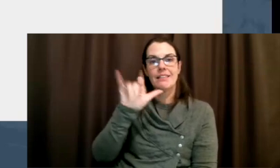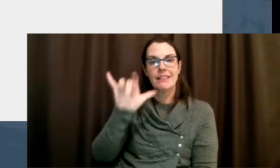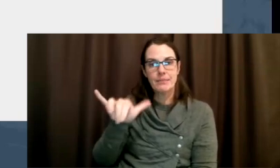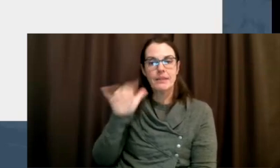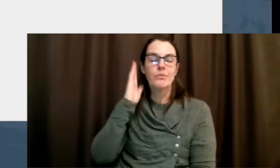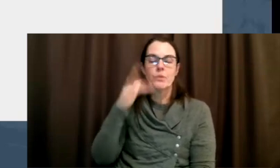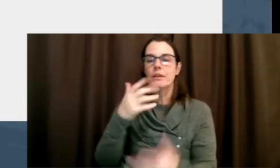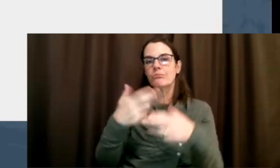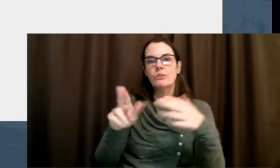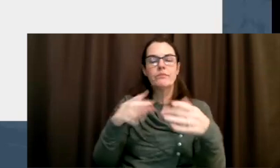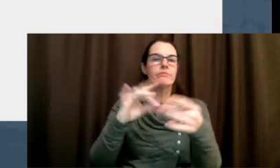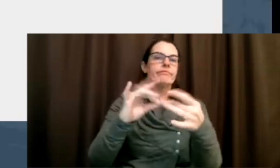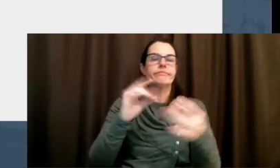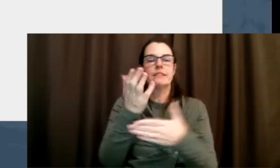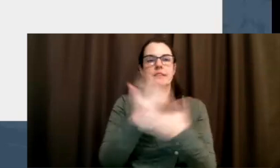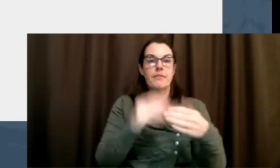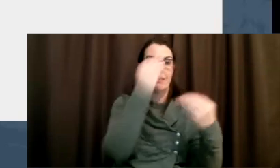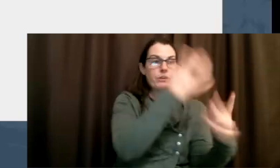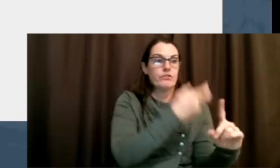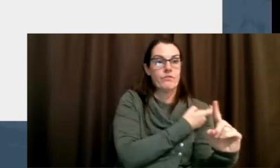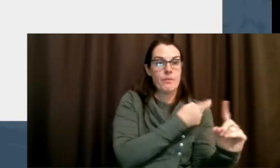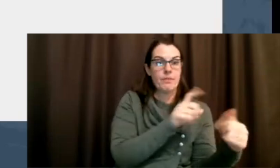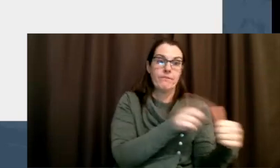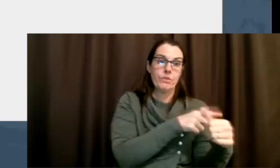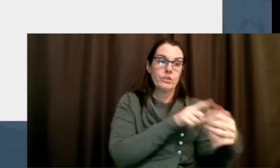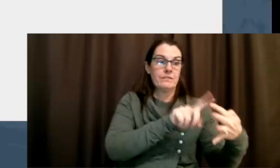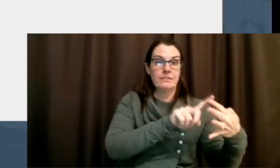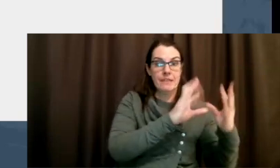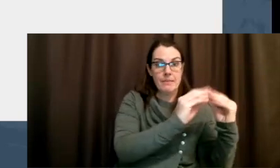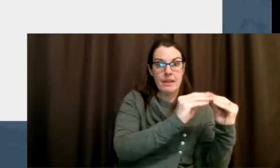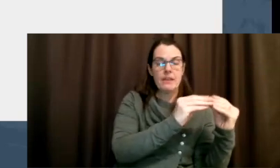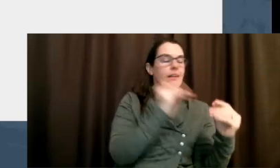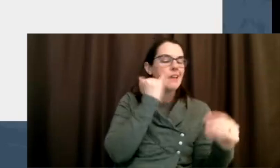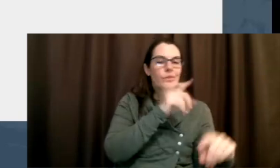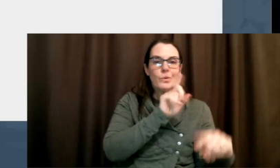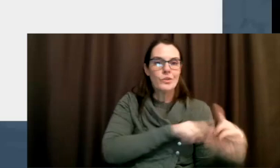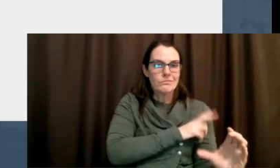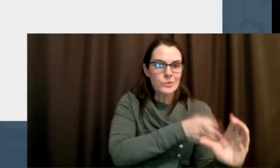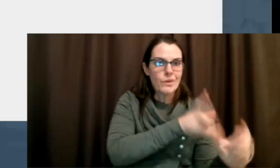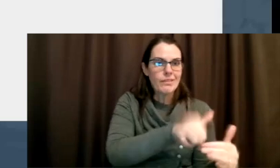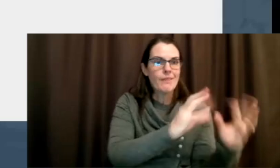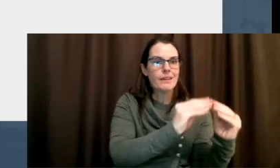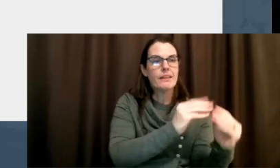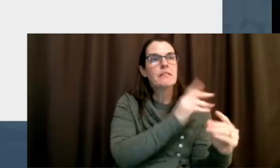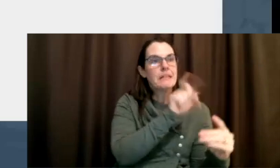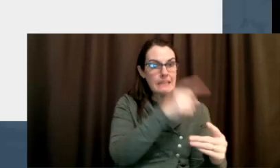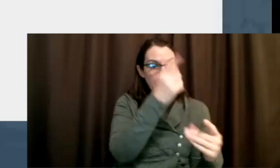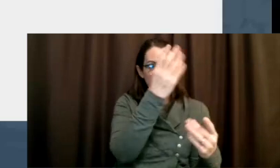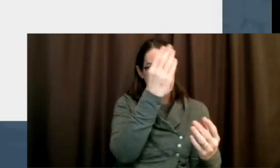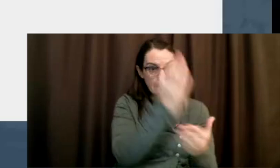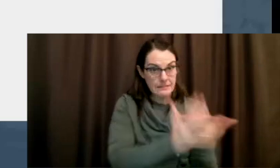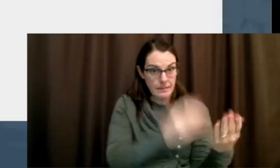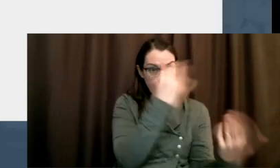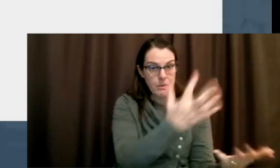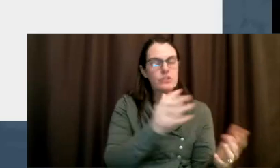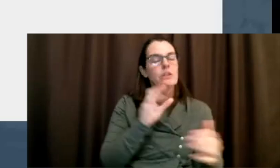our first session, but if you couldn't make it or you would like a refresher on that session, that is available. Both